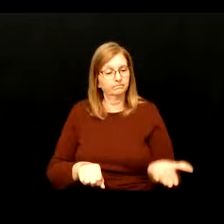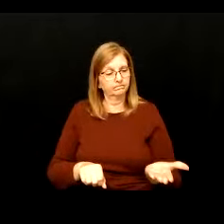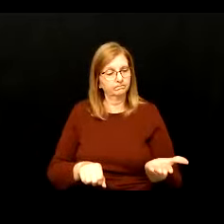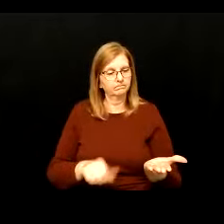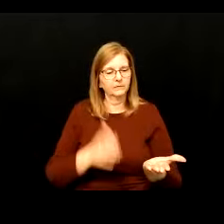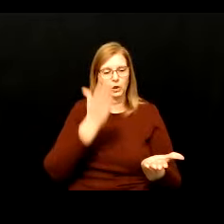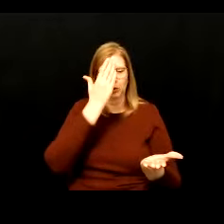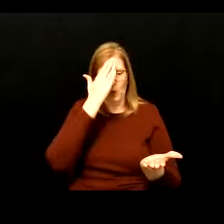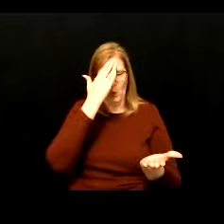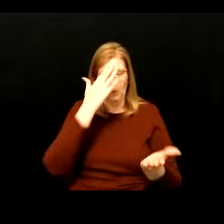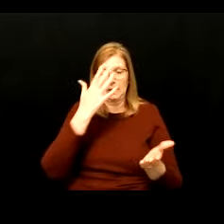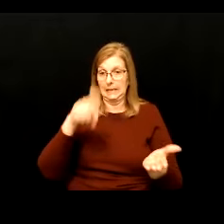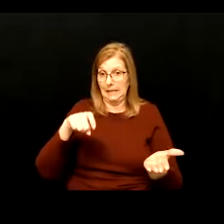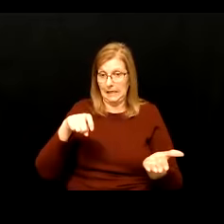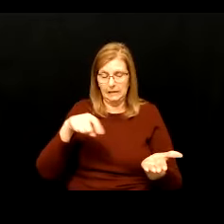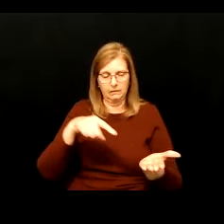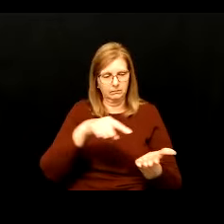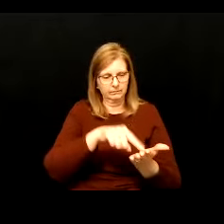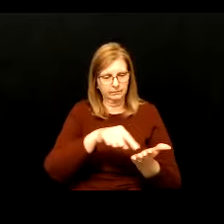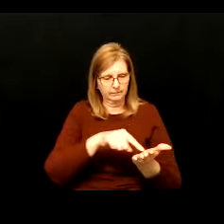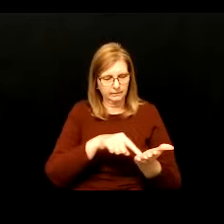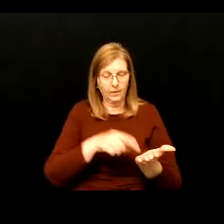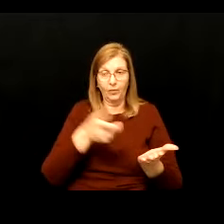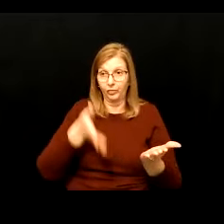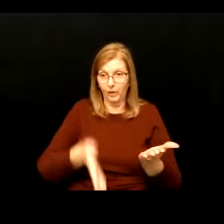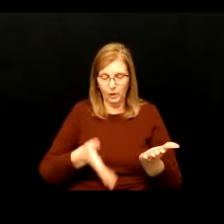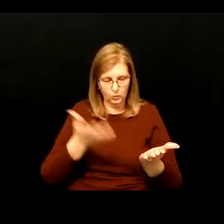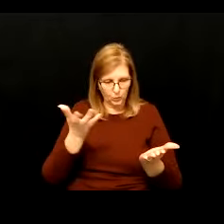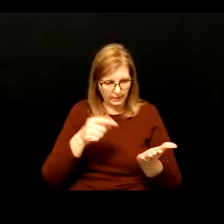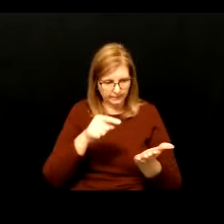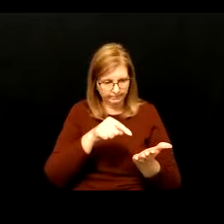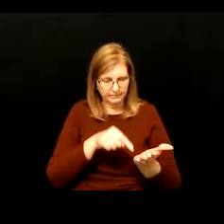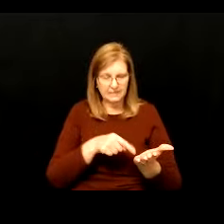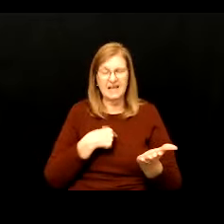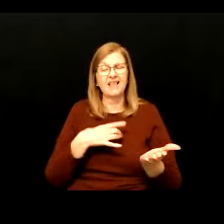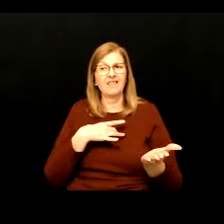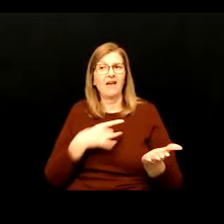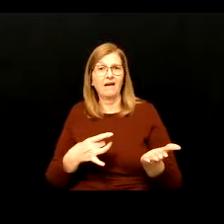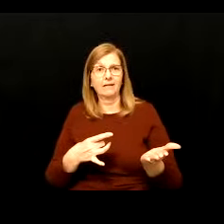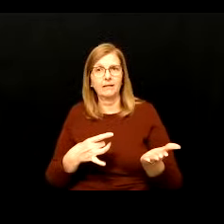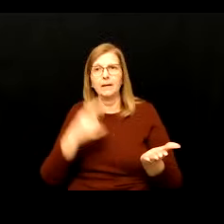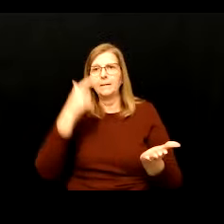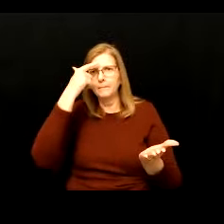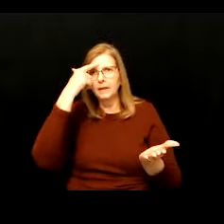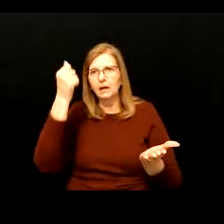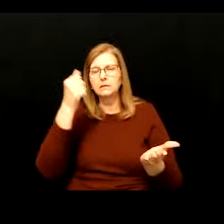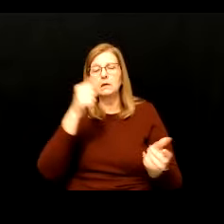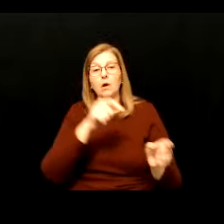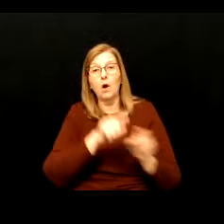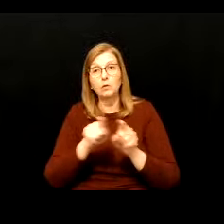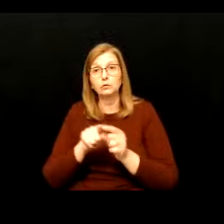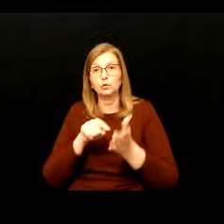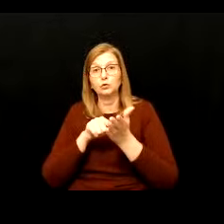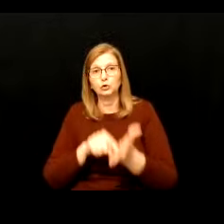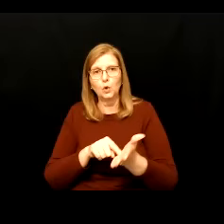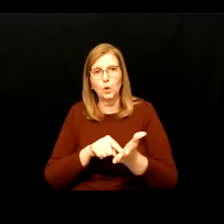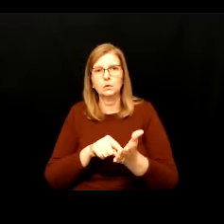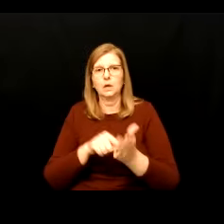all I need, what all is there. And I really like it because it also shows